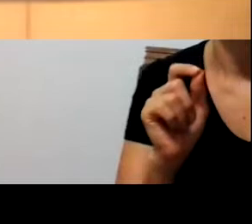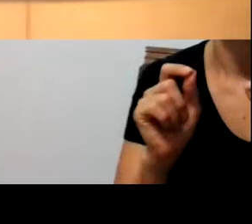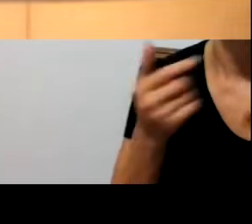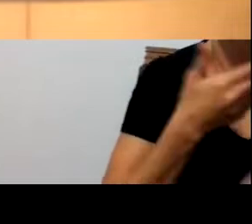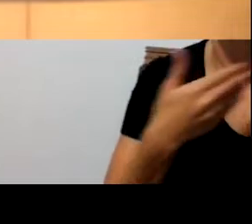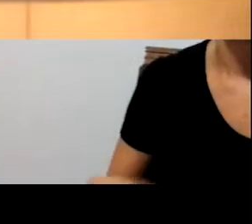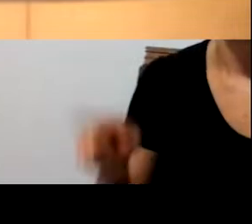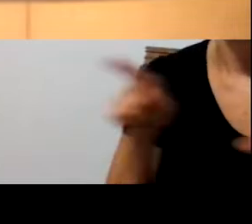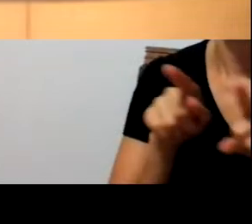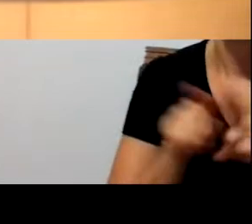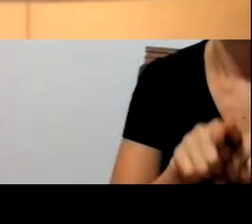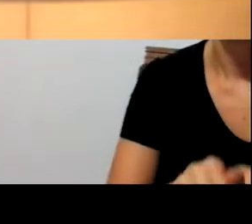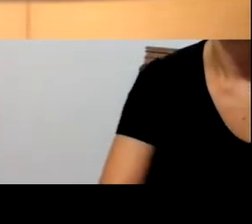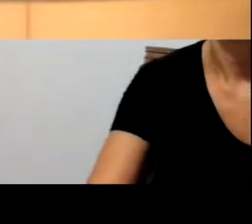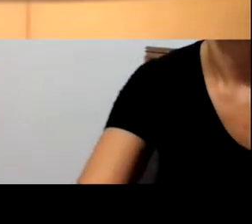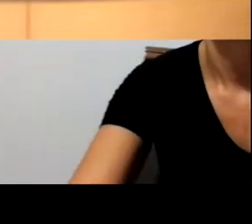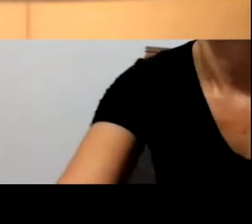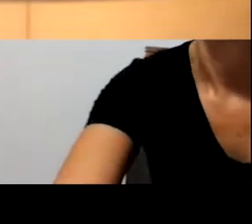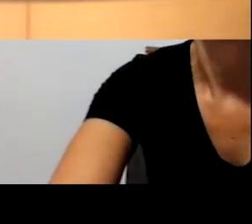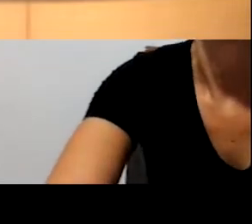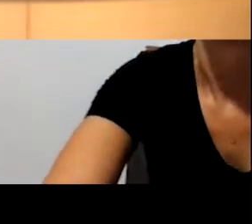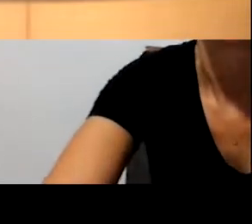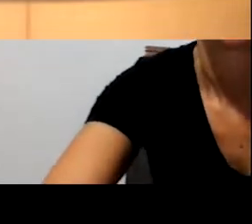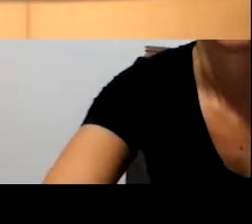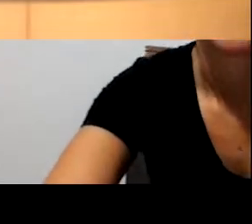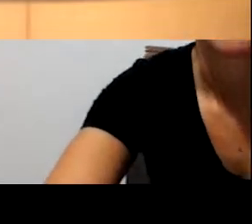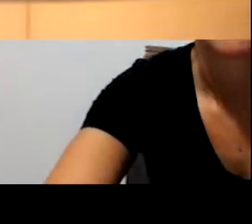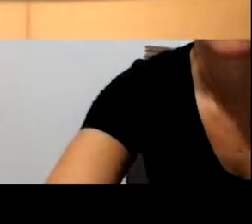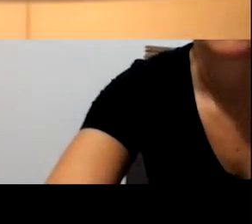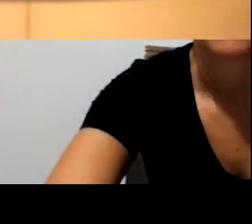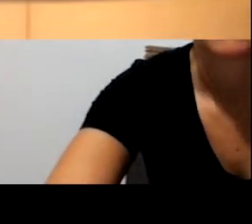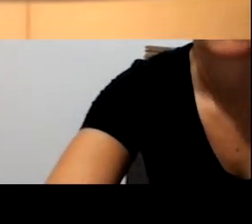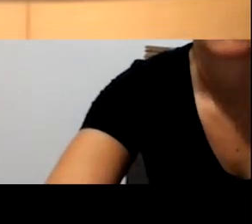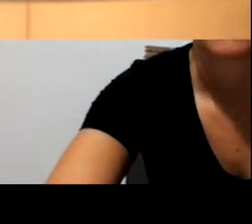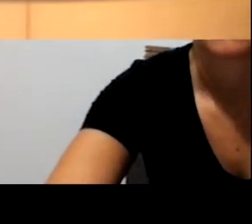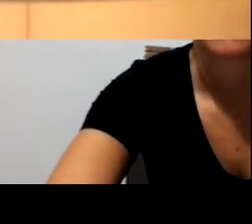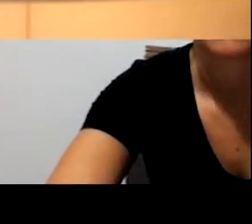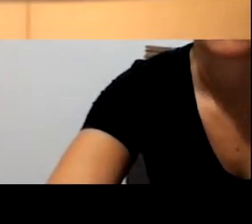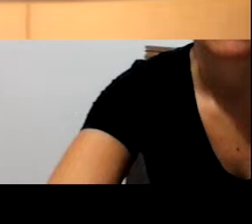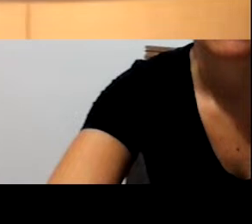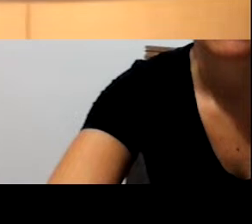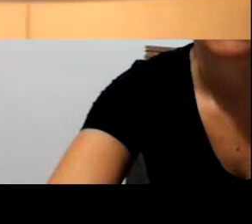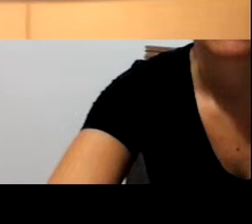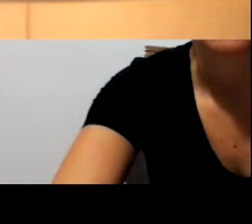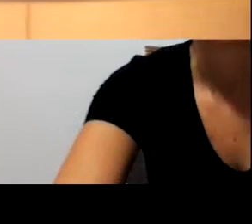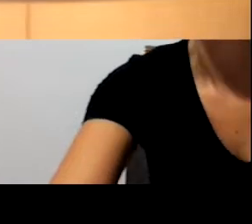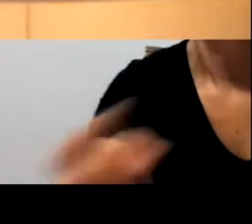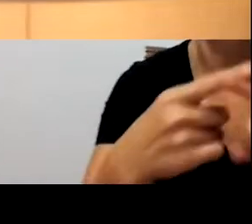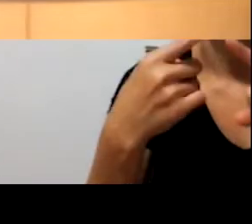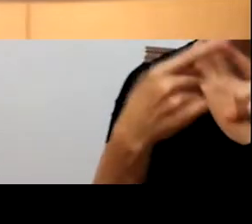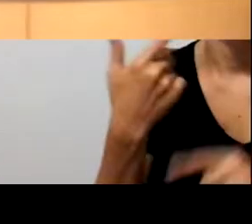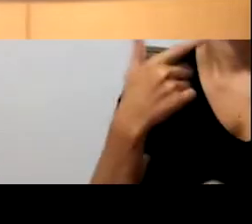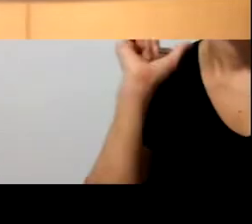really important to have the political buy-in, but also the buy-in of stakeholders of societies into the